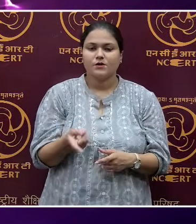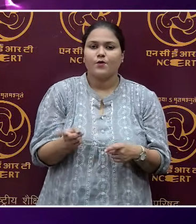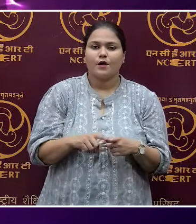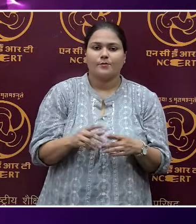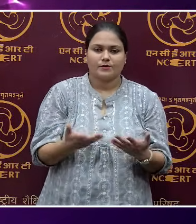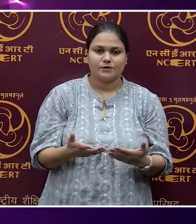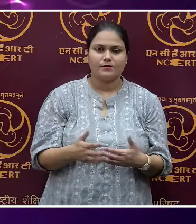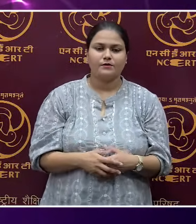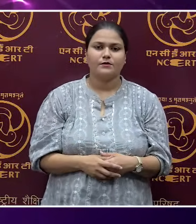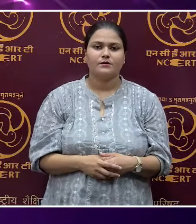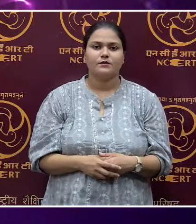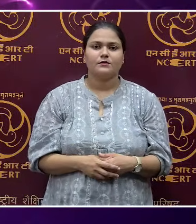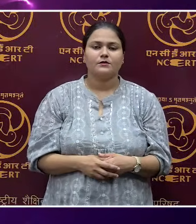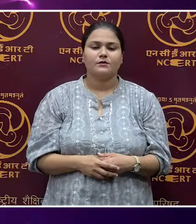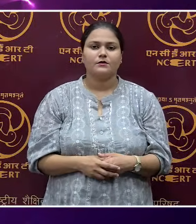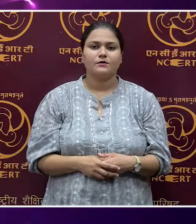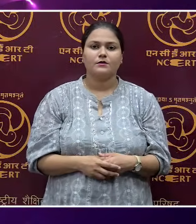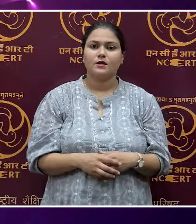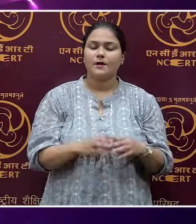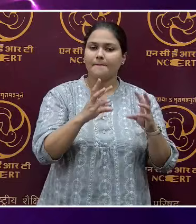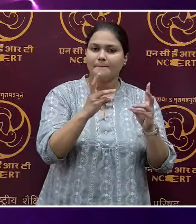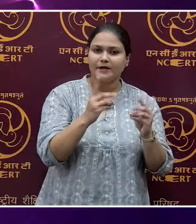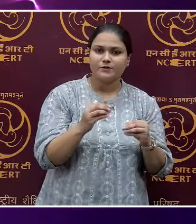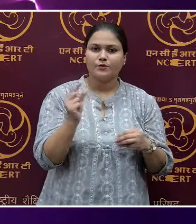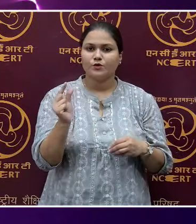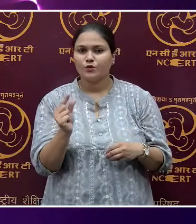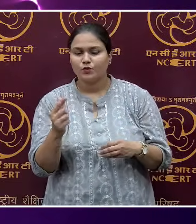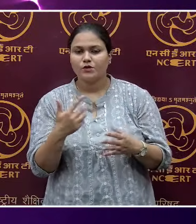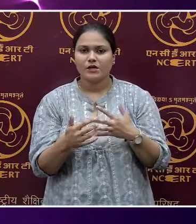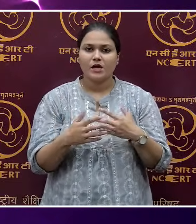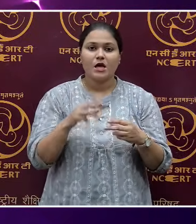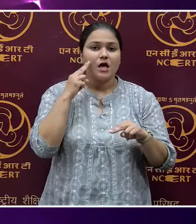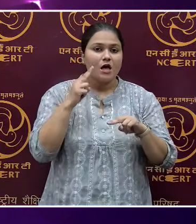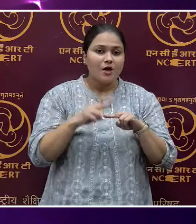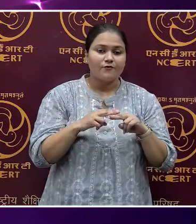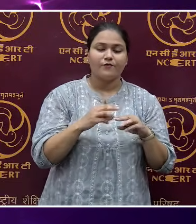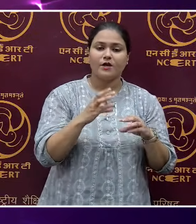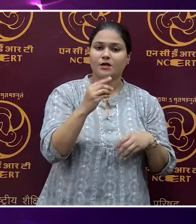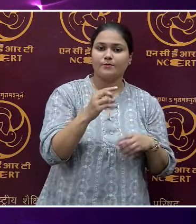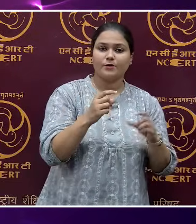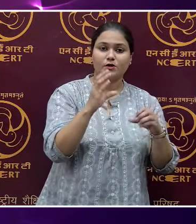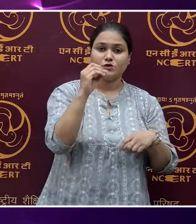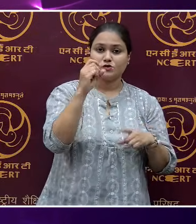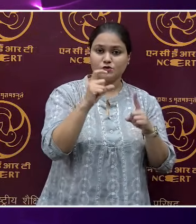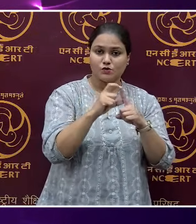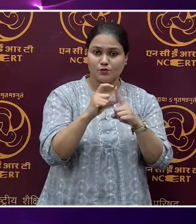Yeah. So what mathematical property is used to determine if a number is odd or even in this code?